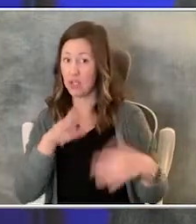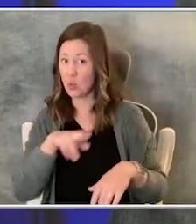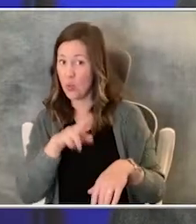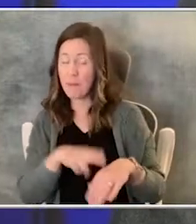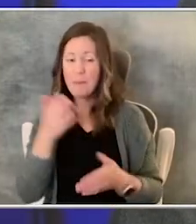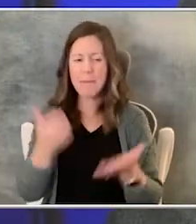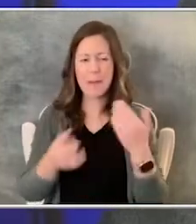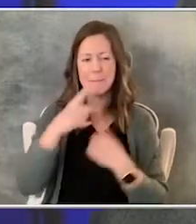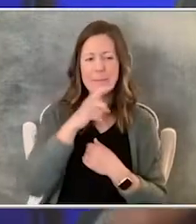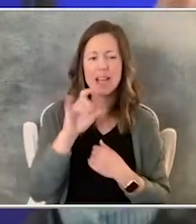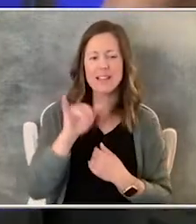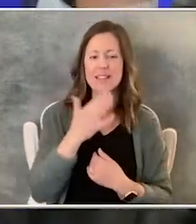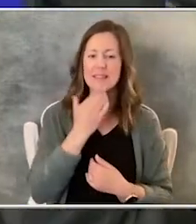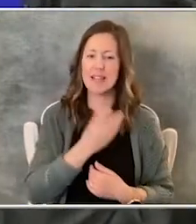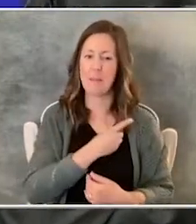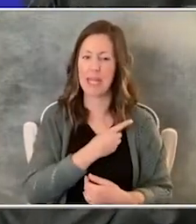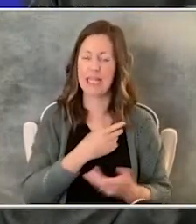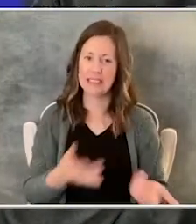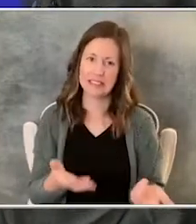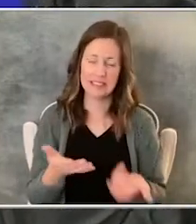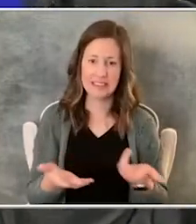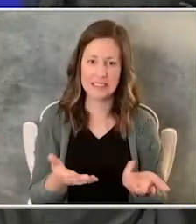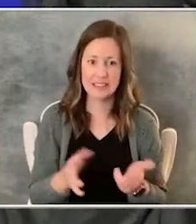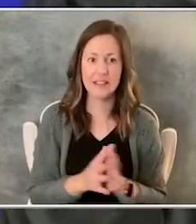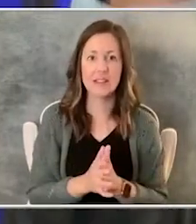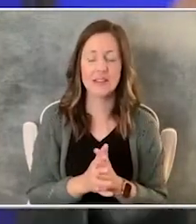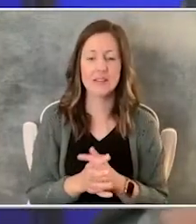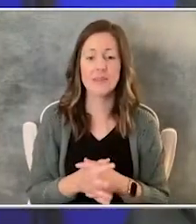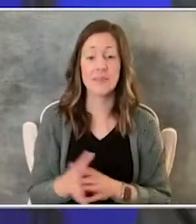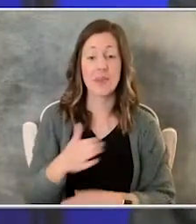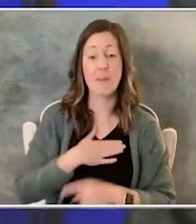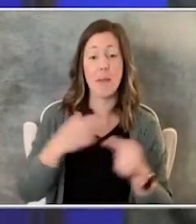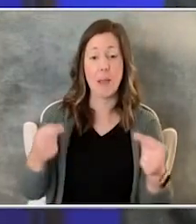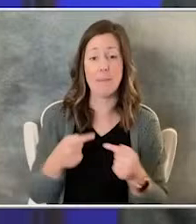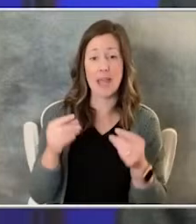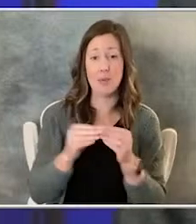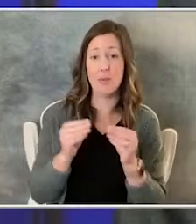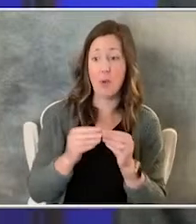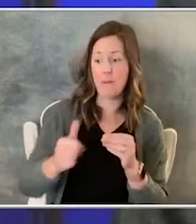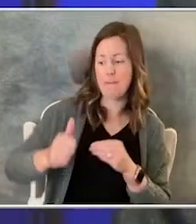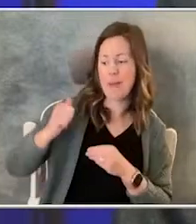it's not the norm, right? Well, I'm just kind of this